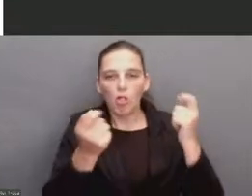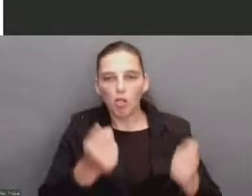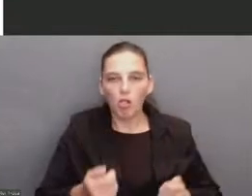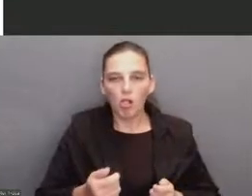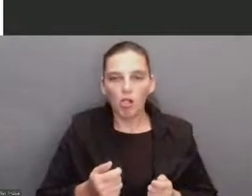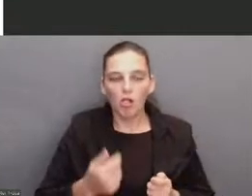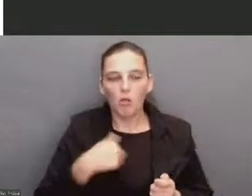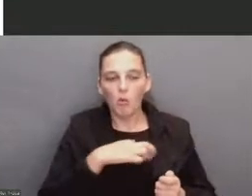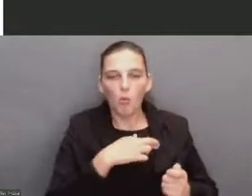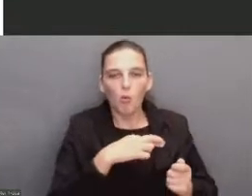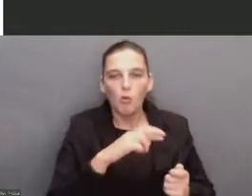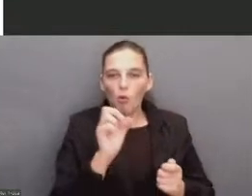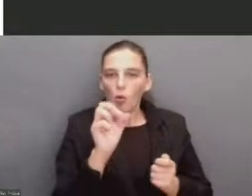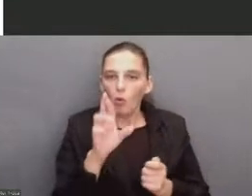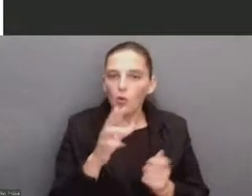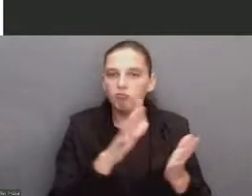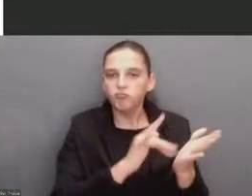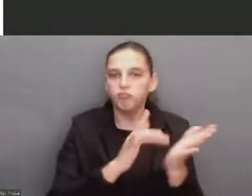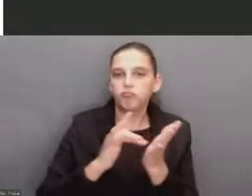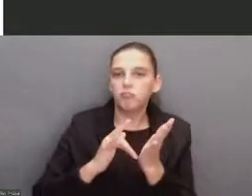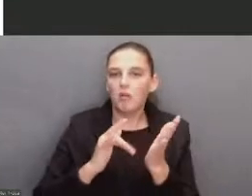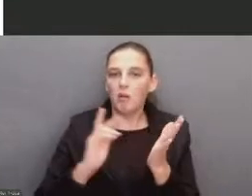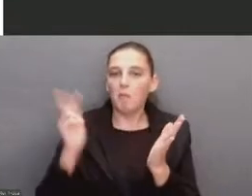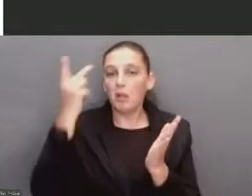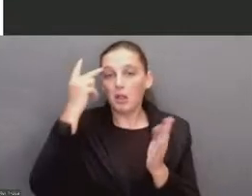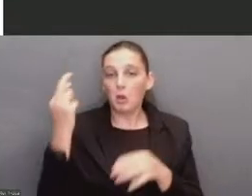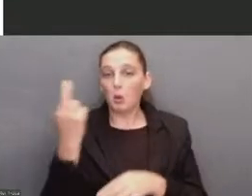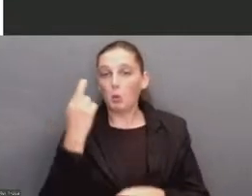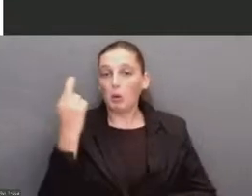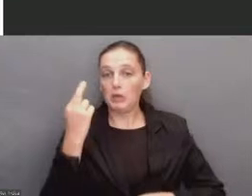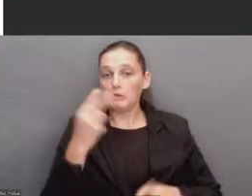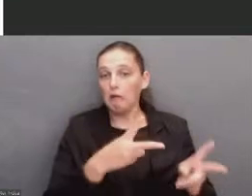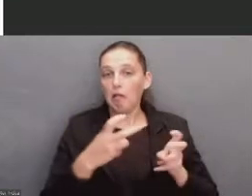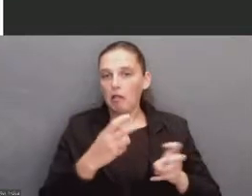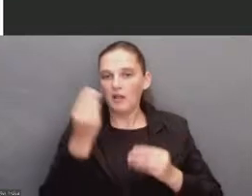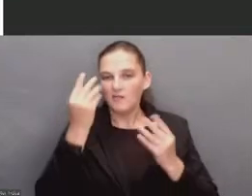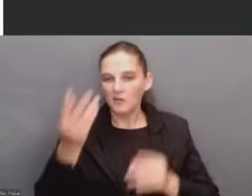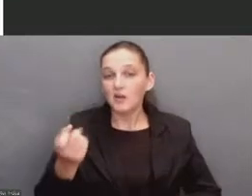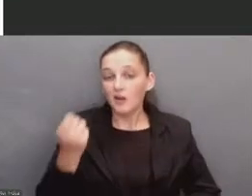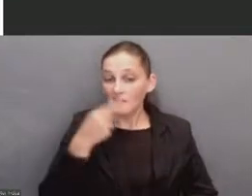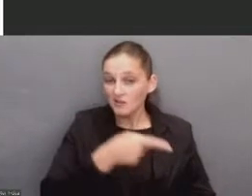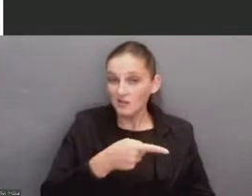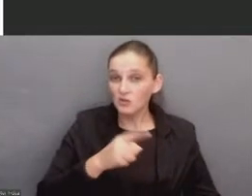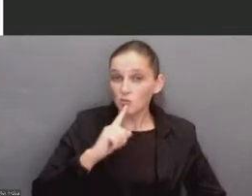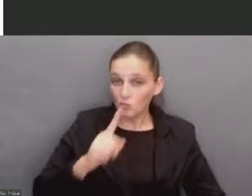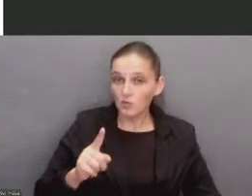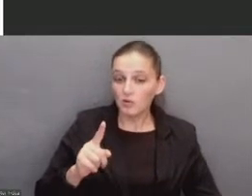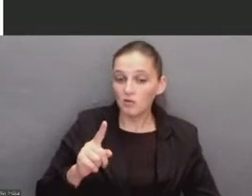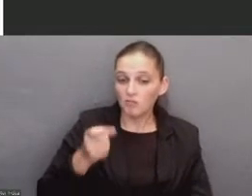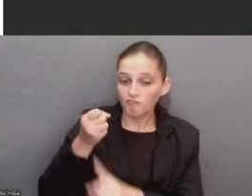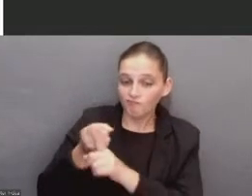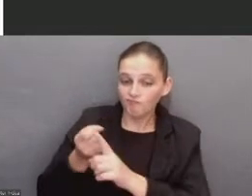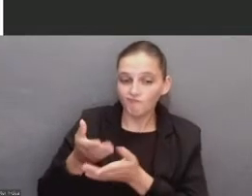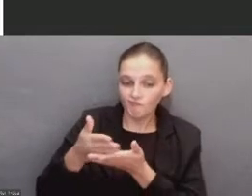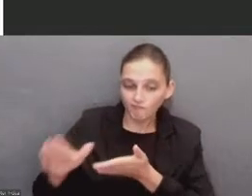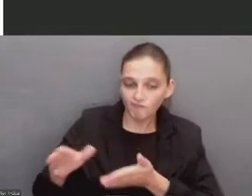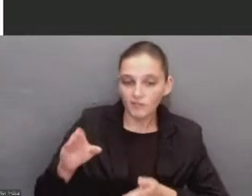political reasons. And particularly, this has a negative impact on marginalized, minoritized, and medically